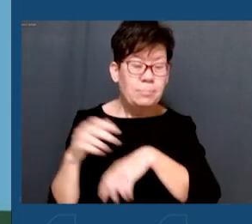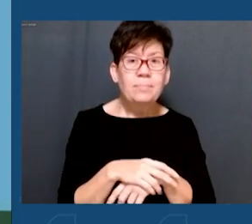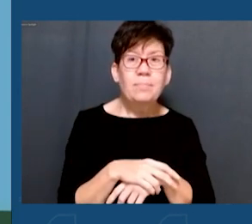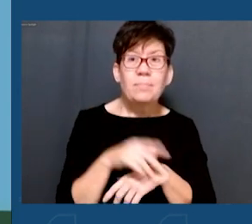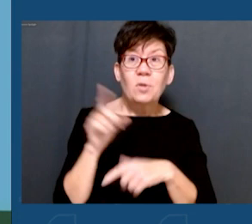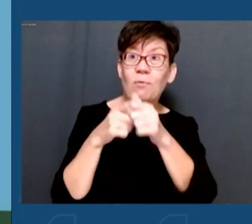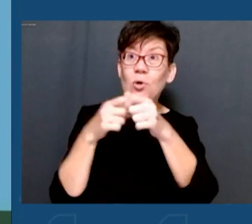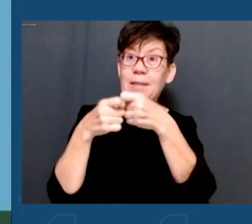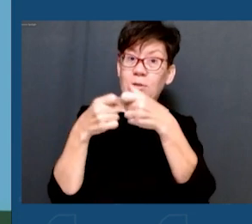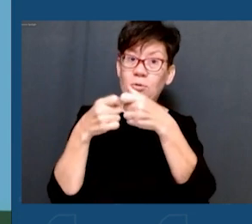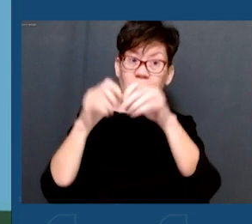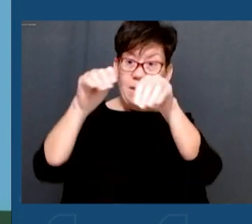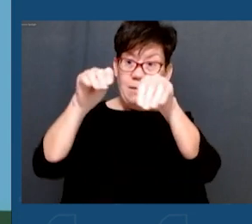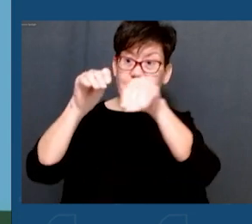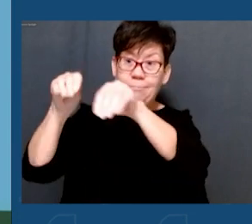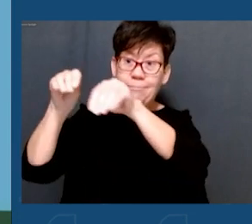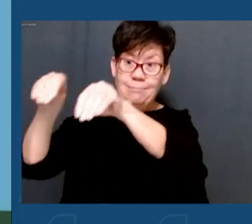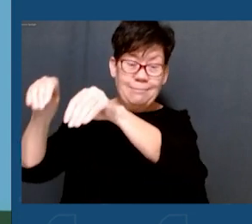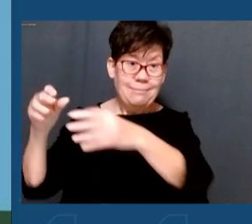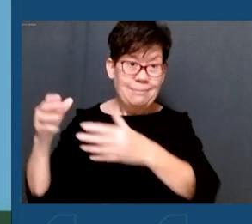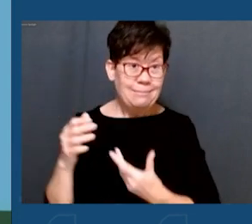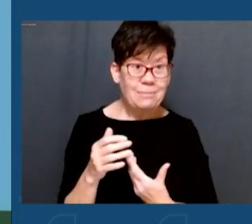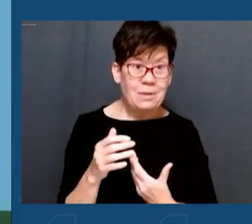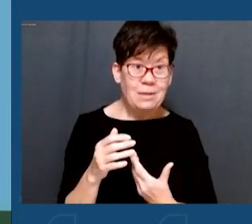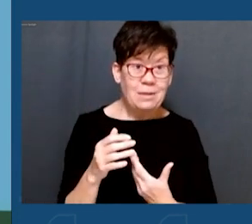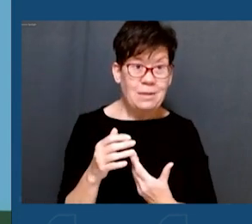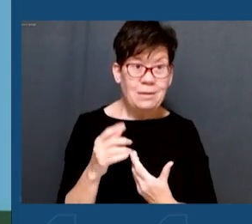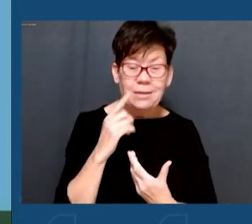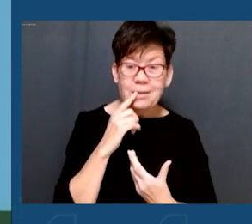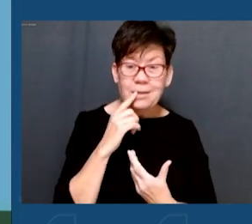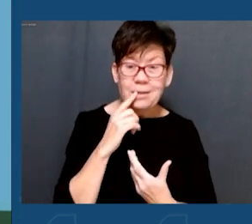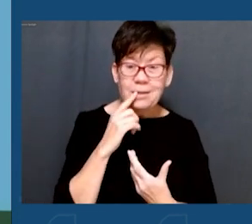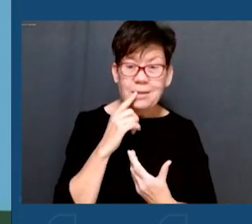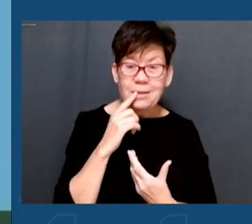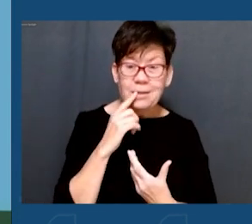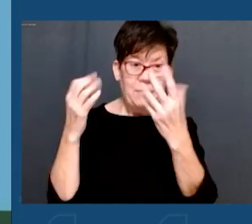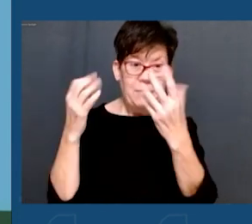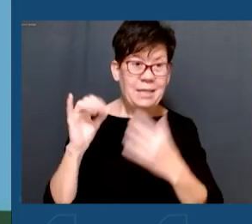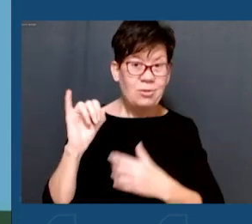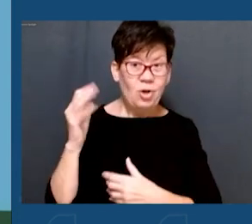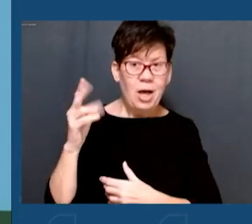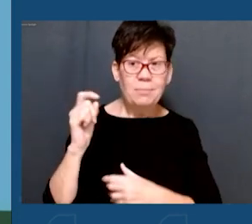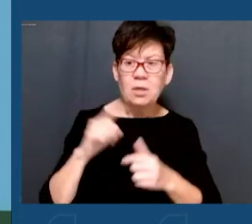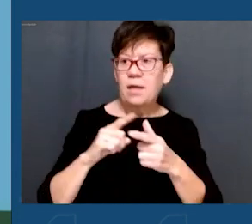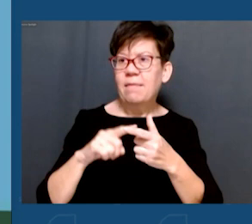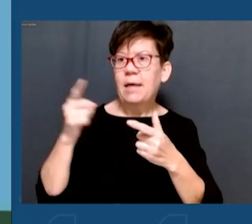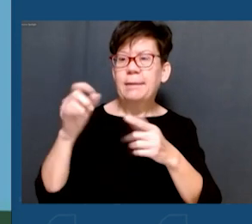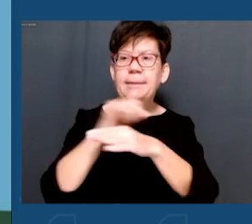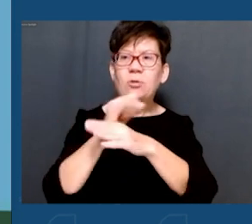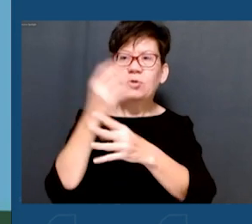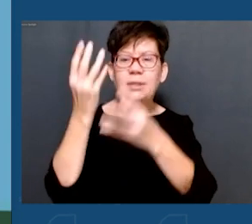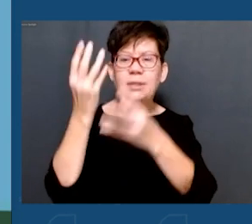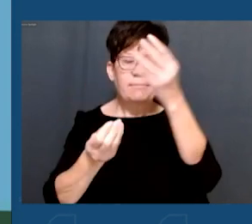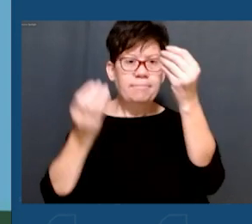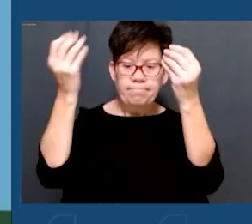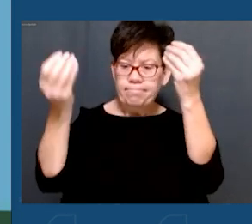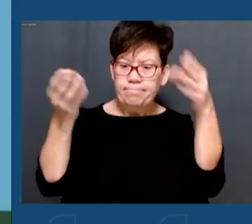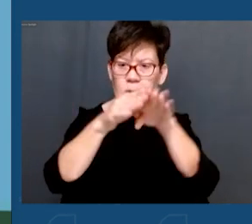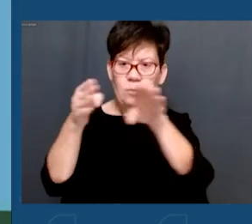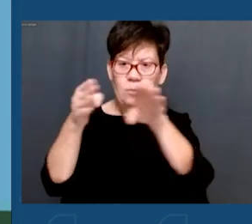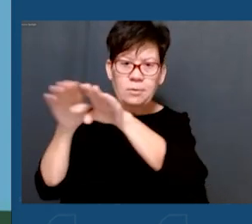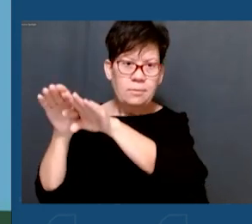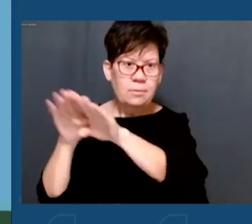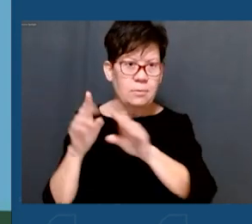plant, brought lots of jobs, but a lot of the industries left. Foreign competition, people went south. It happened here. It happened all the way down to Lackawanna,